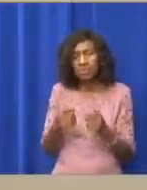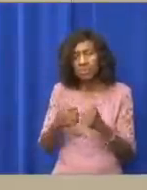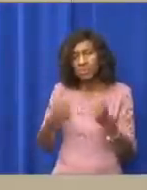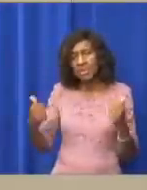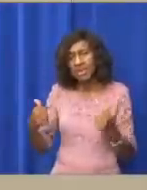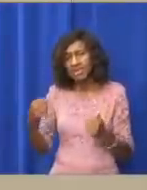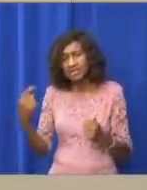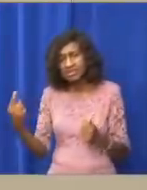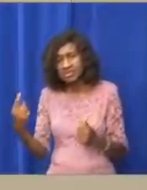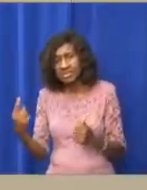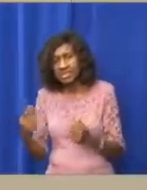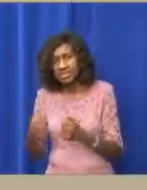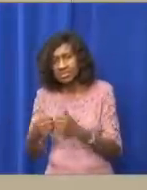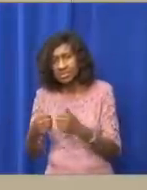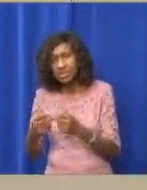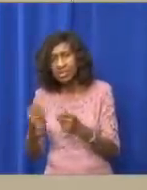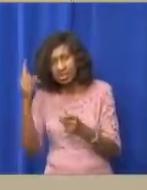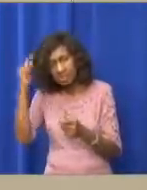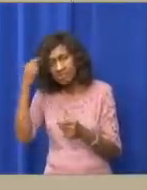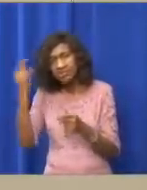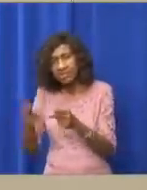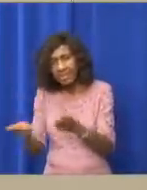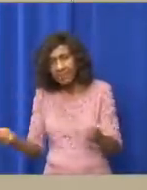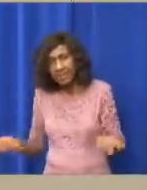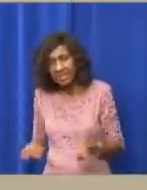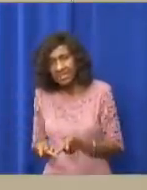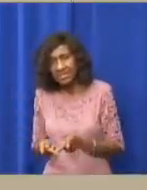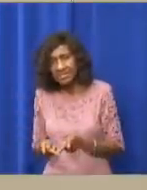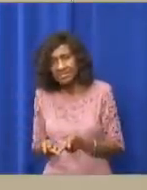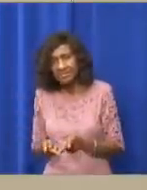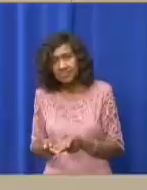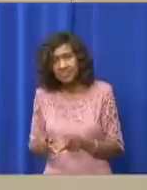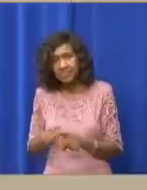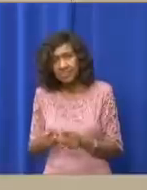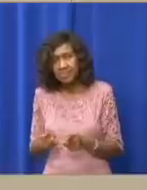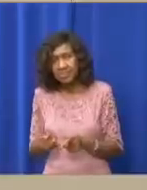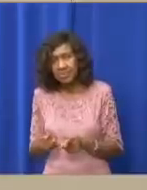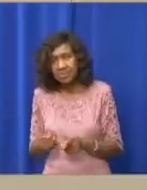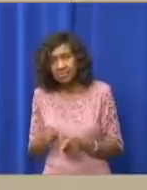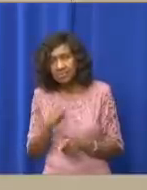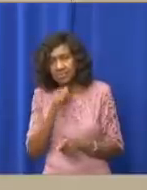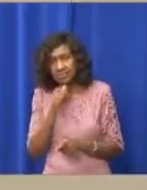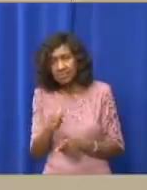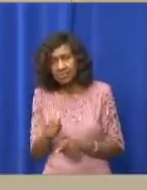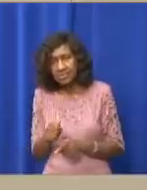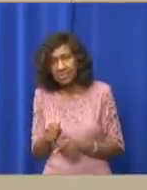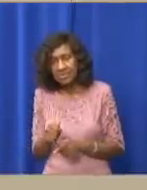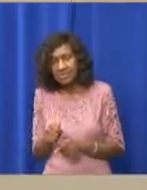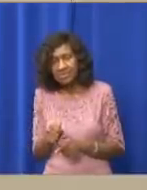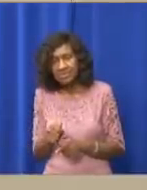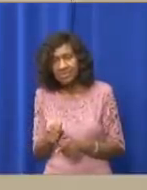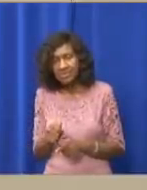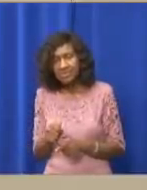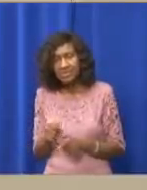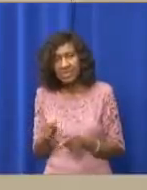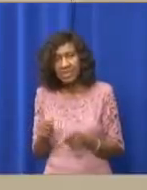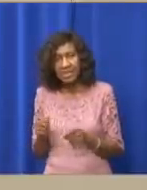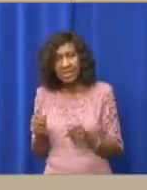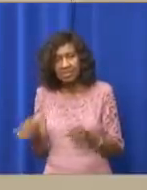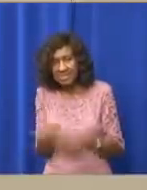the isolation facilities. But certainly that was not really within the contemplation of the contract to carry school